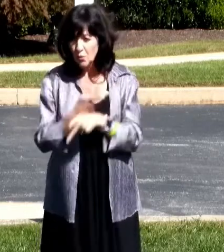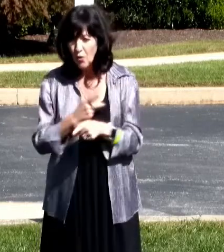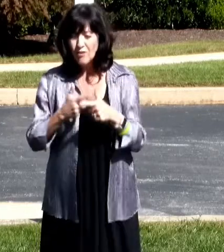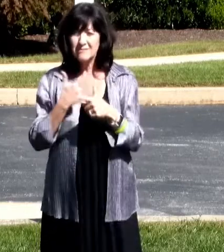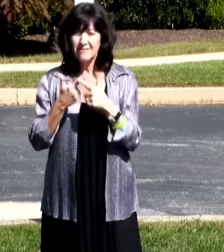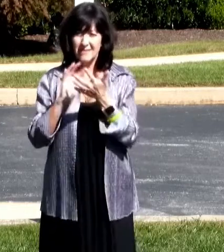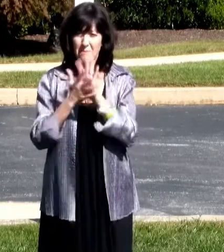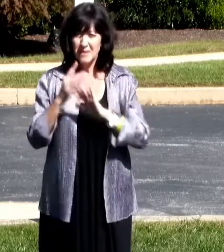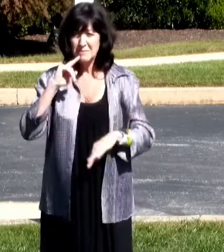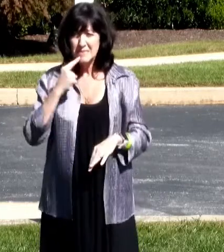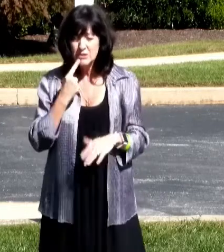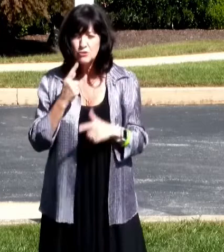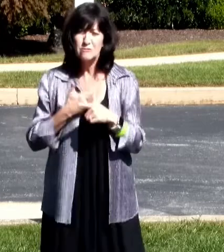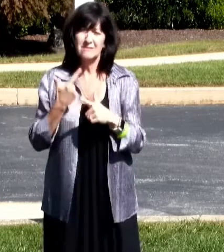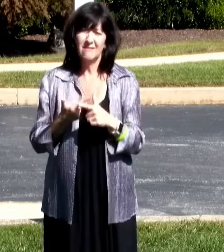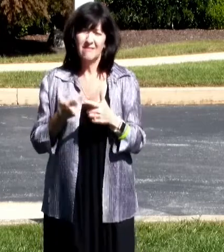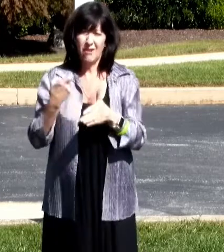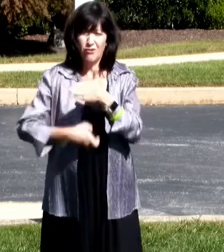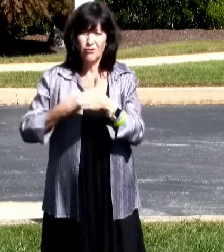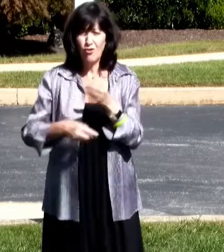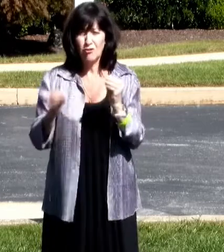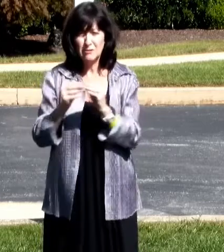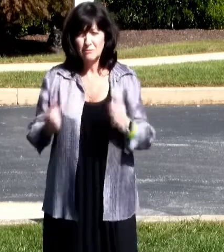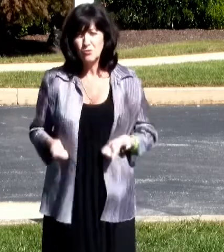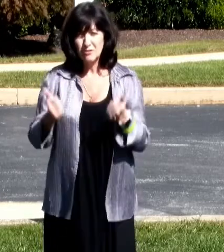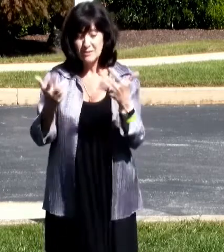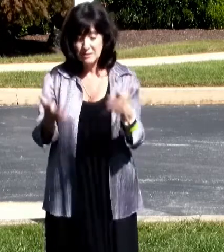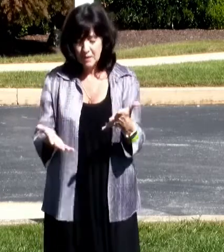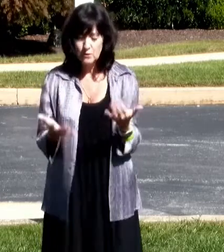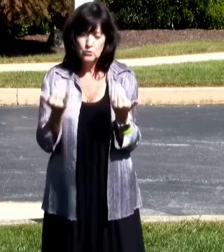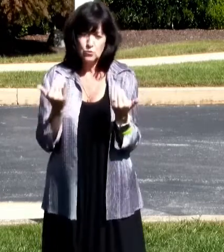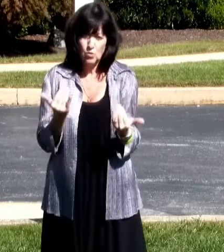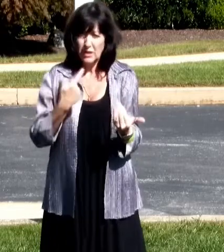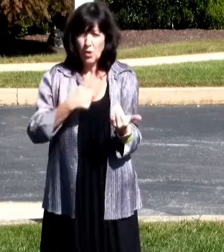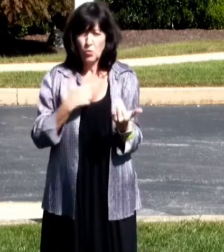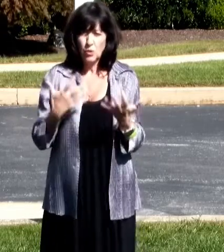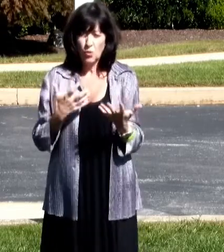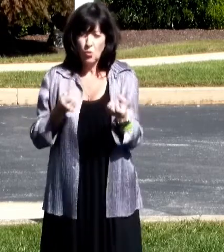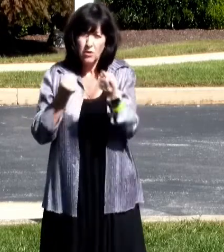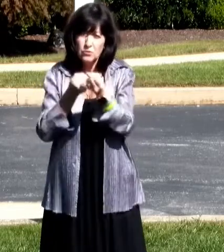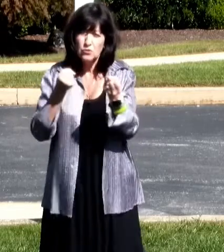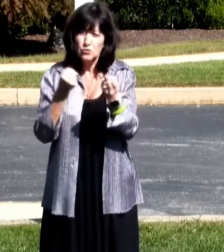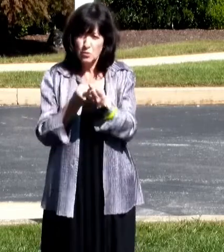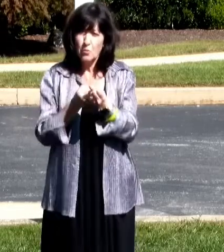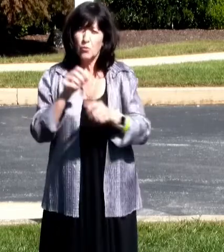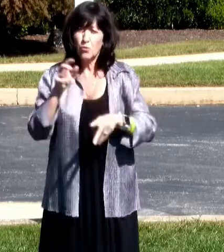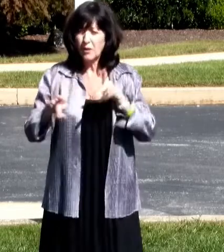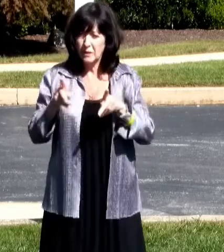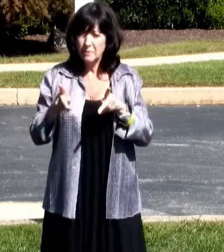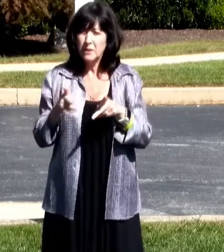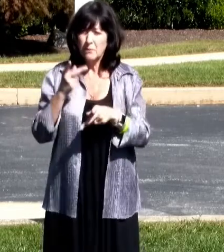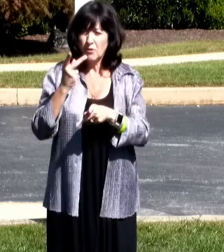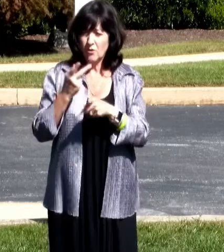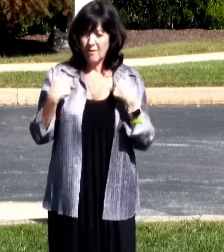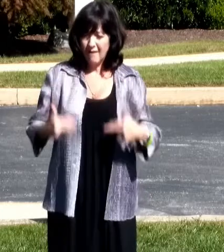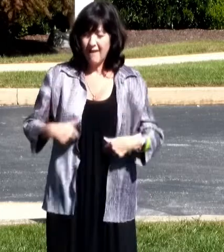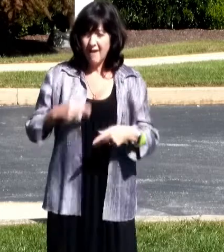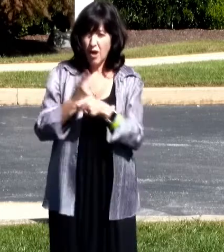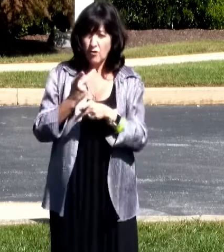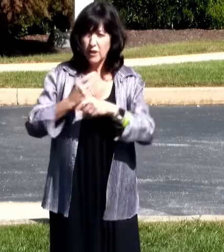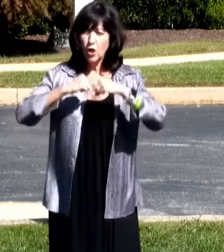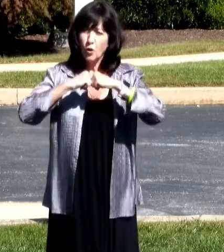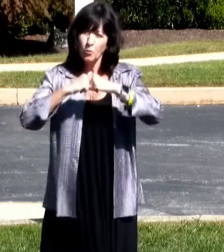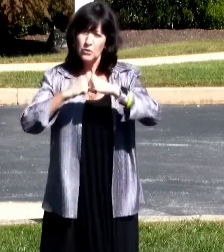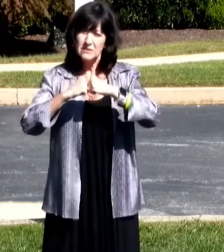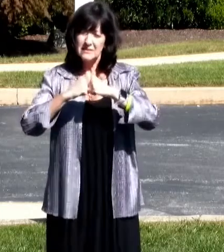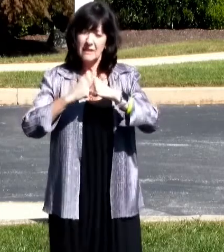we're here, and there's more to do. Commissioner Navarro, looking forward to pushing with you on that part of it. And just want to thank everyone